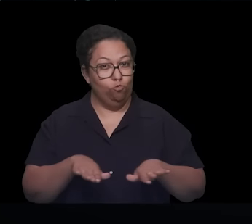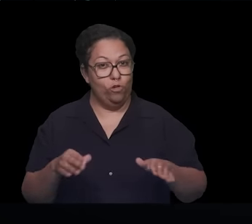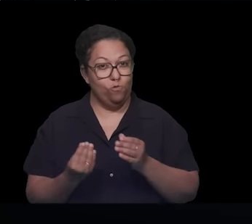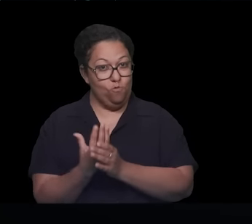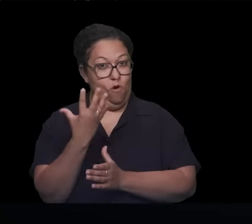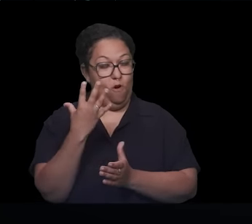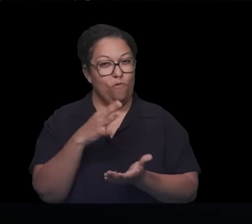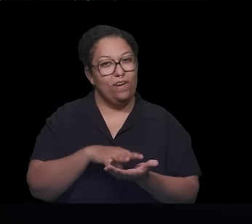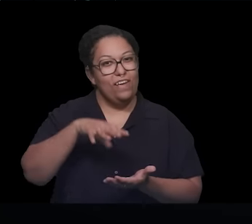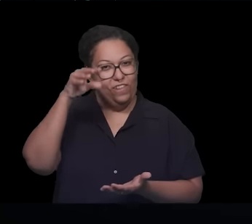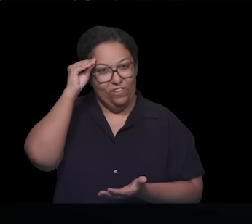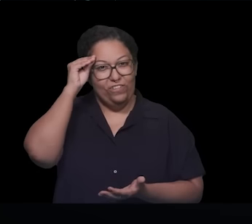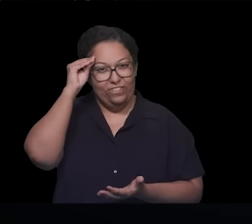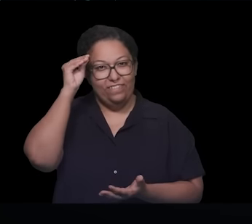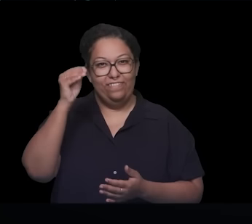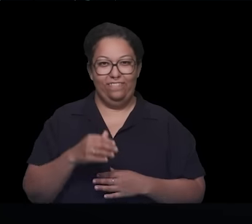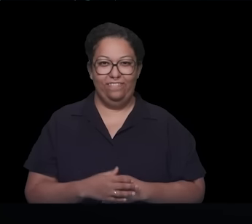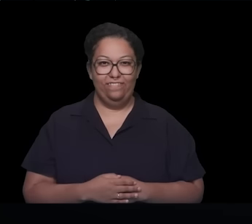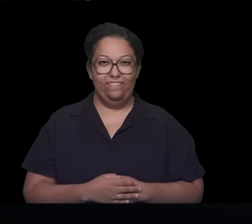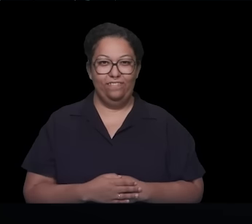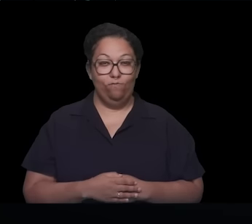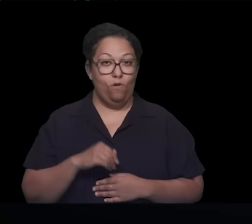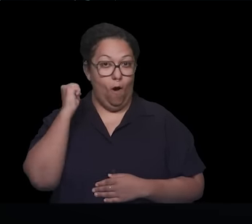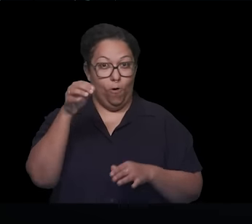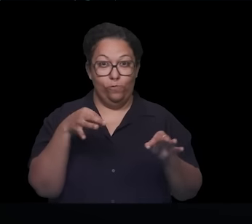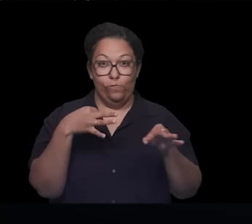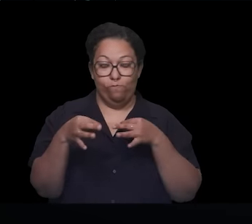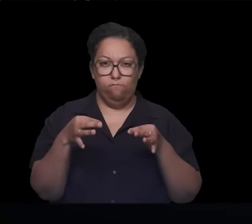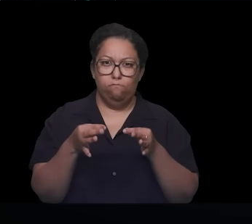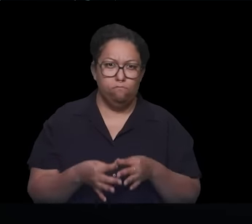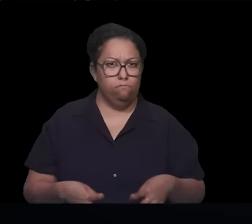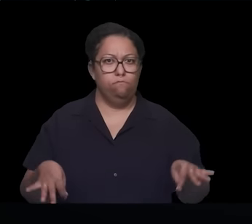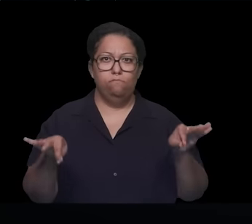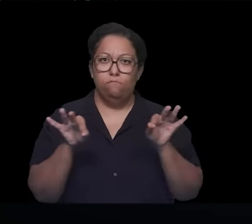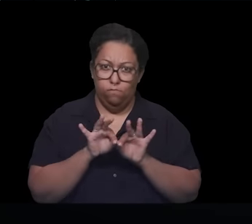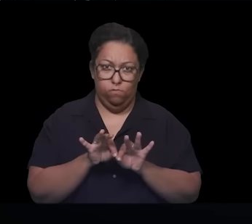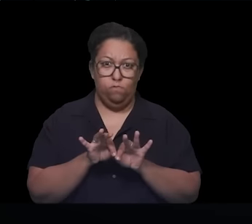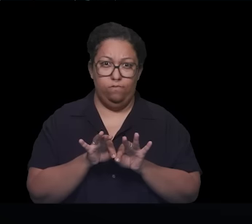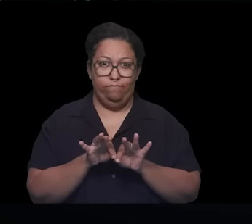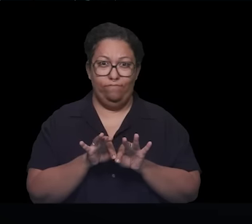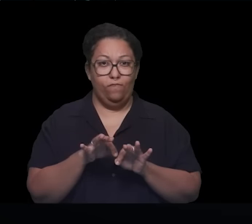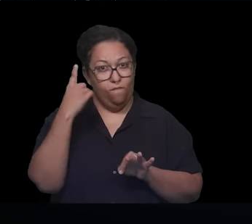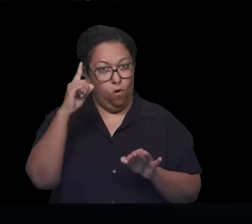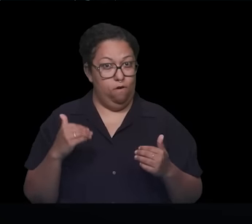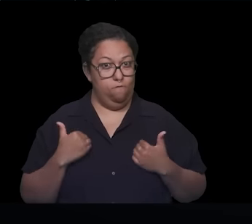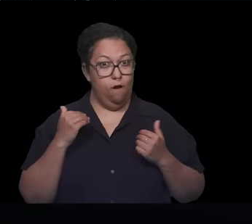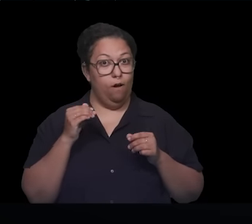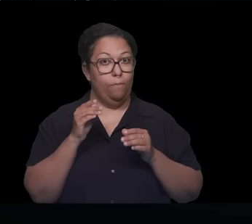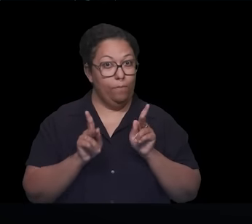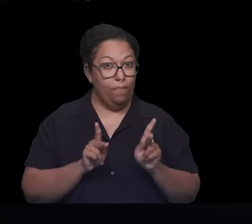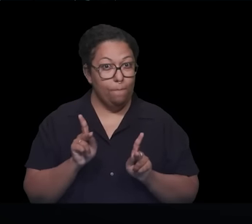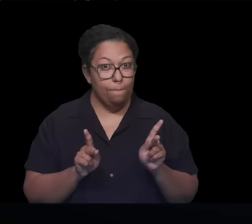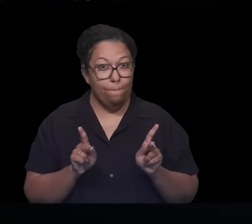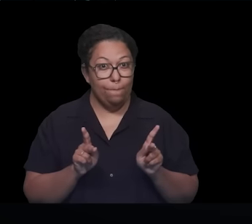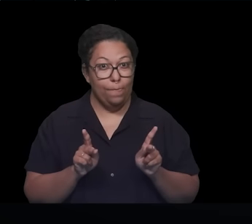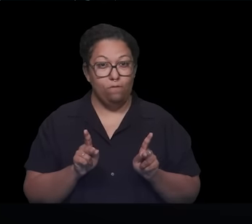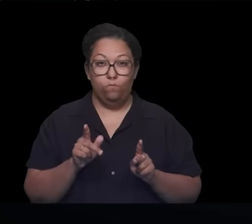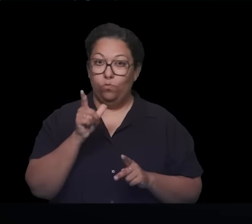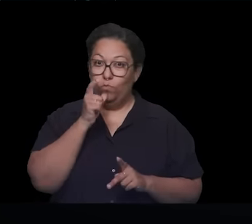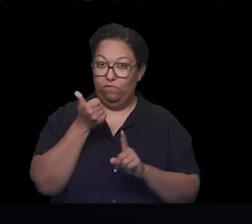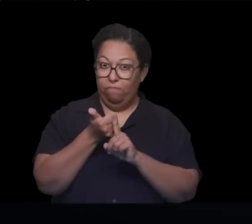that help children grow and learn. The audio description is vital for young